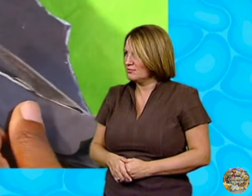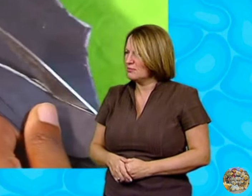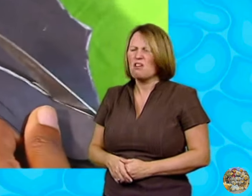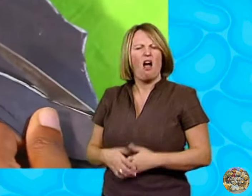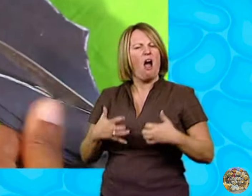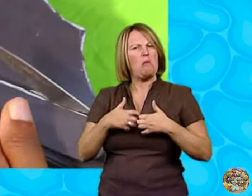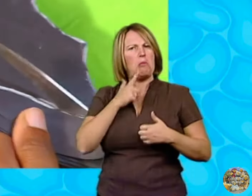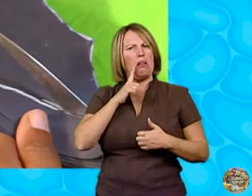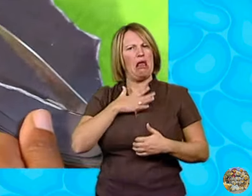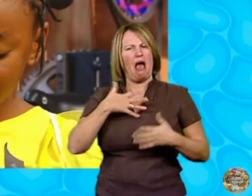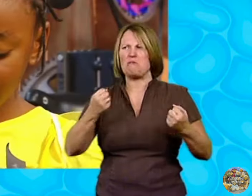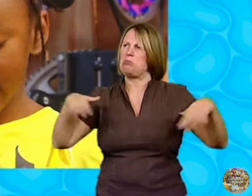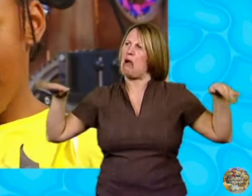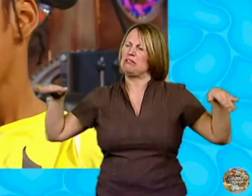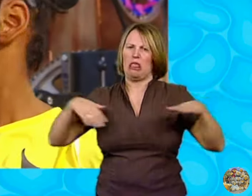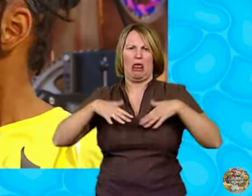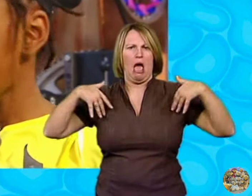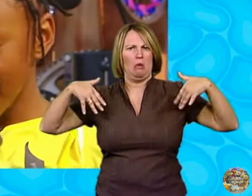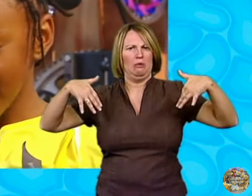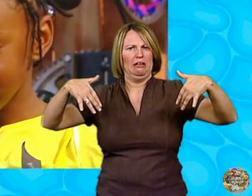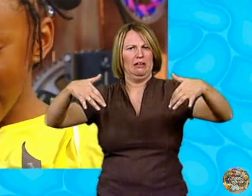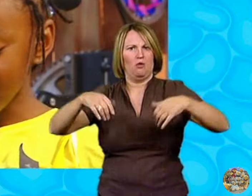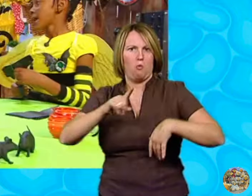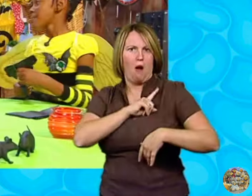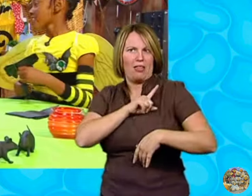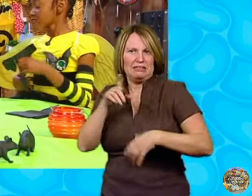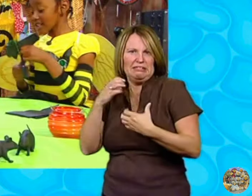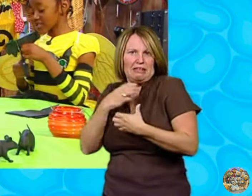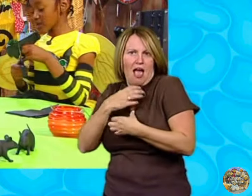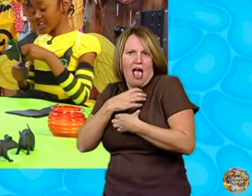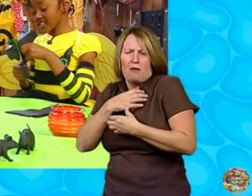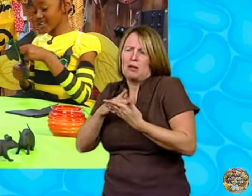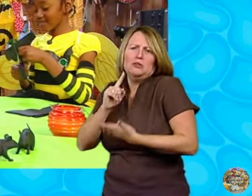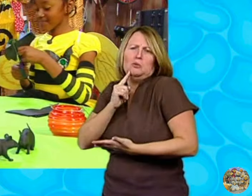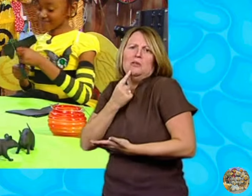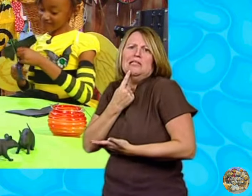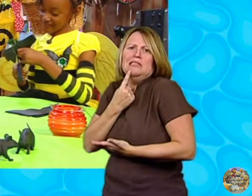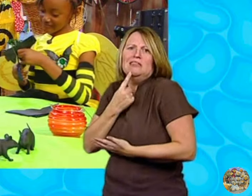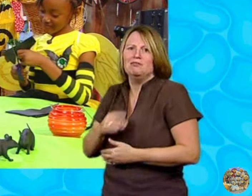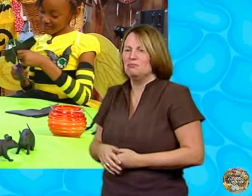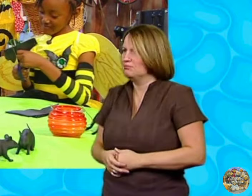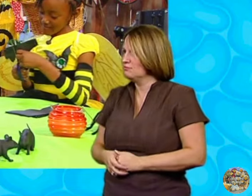How can people have bats at Halloween? Because they think they're scary, but they're really sweet.